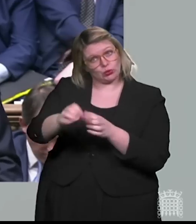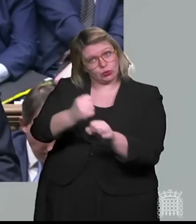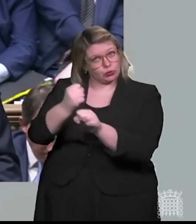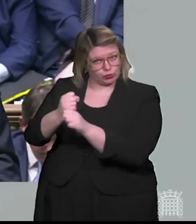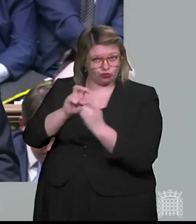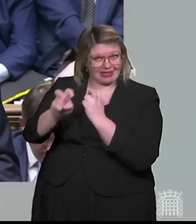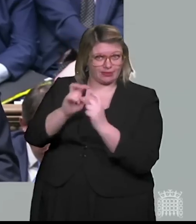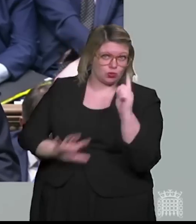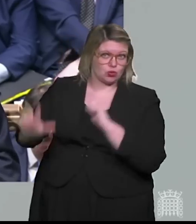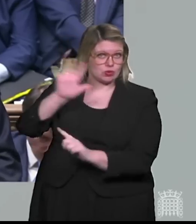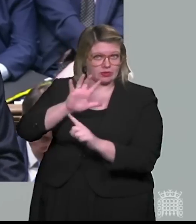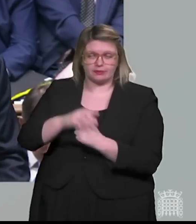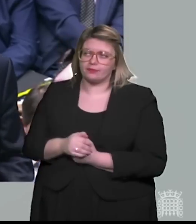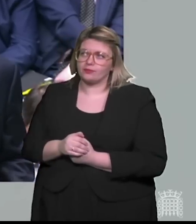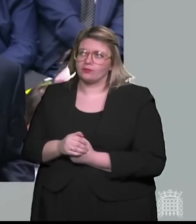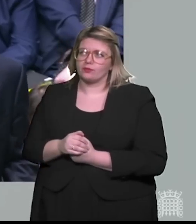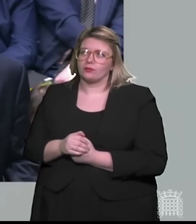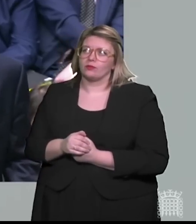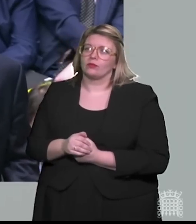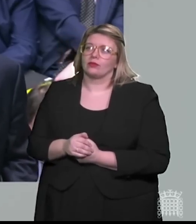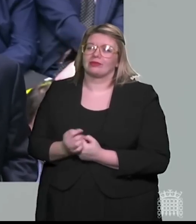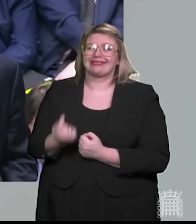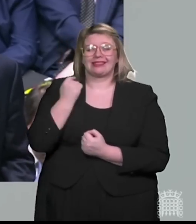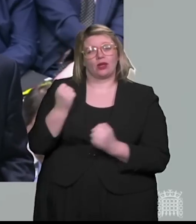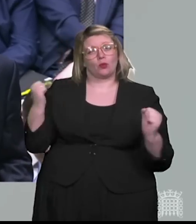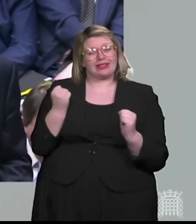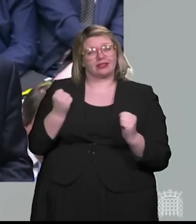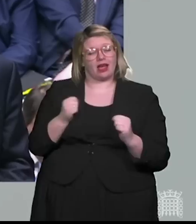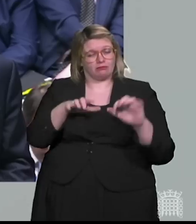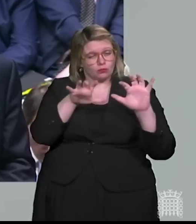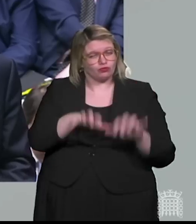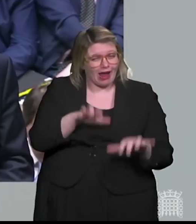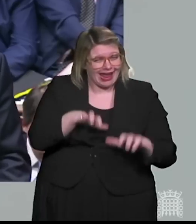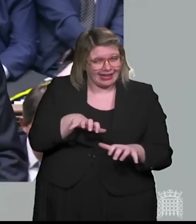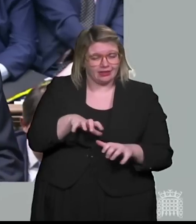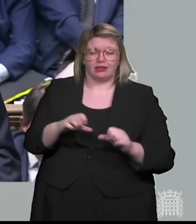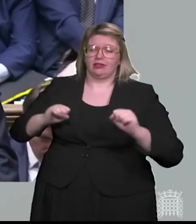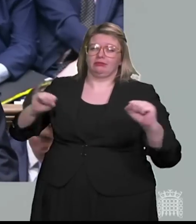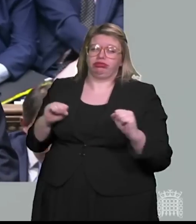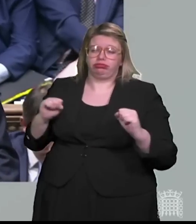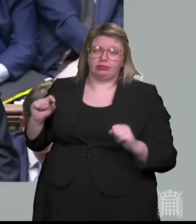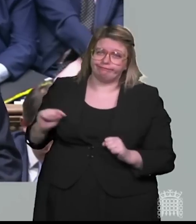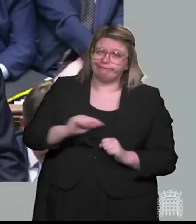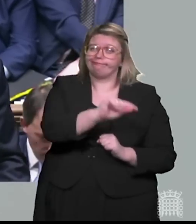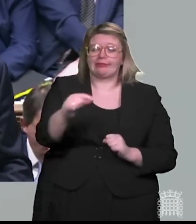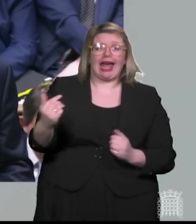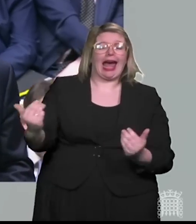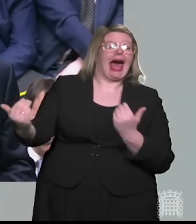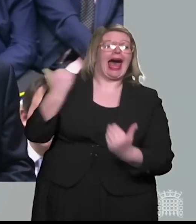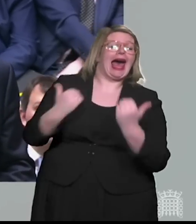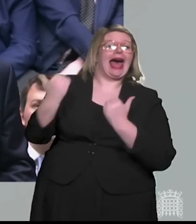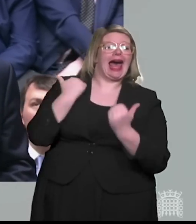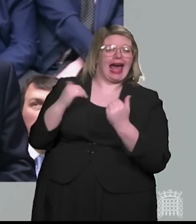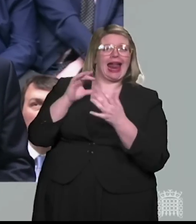period. And following a wet, then cold winter, I have also received particularly strong representations from my